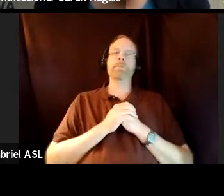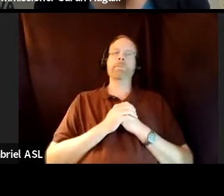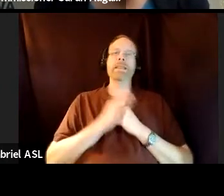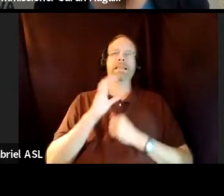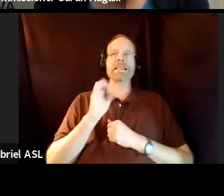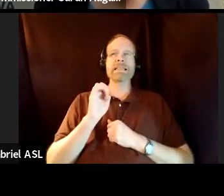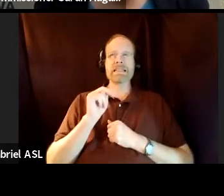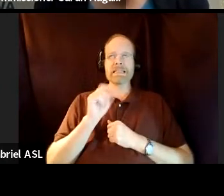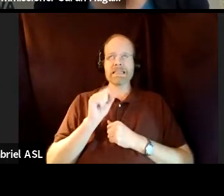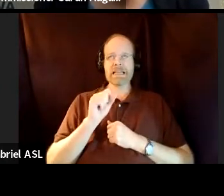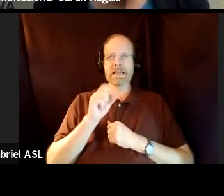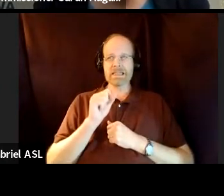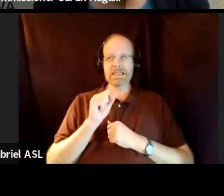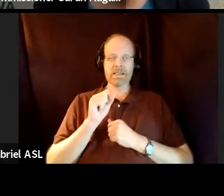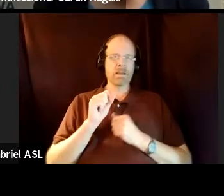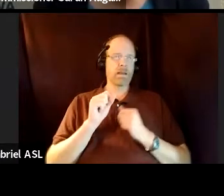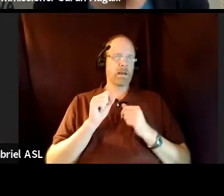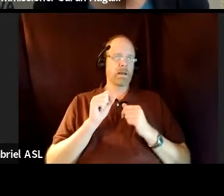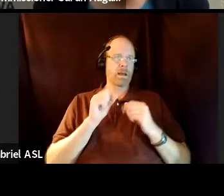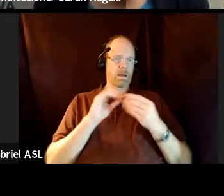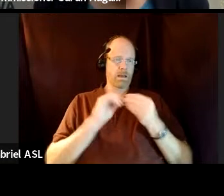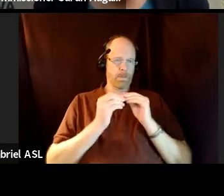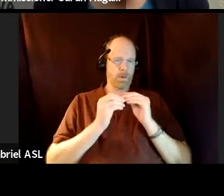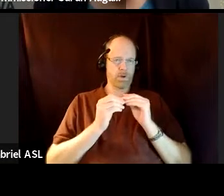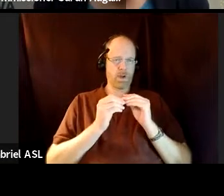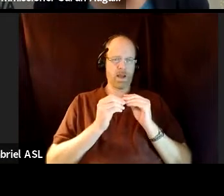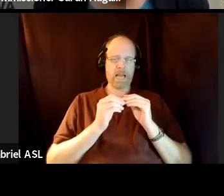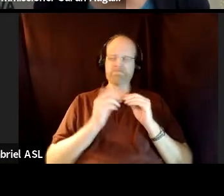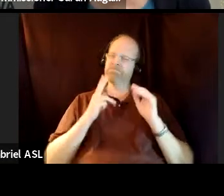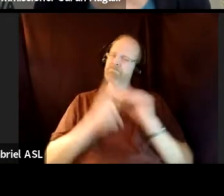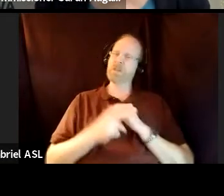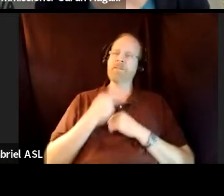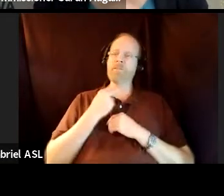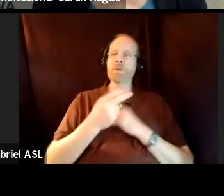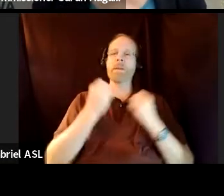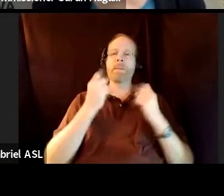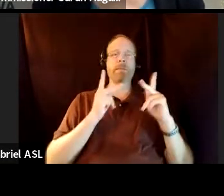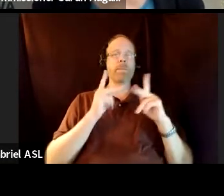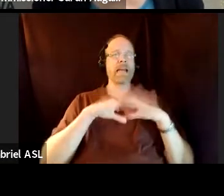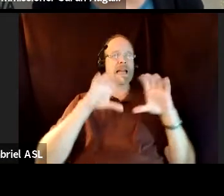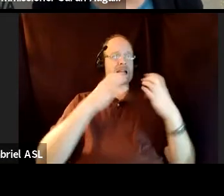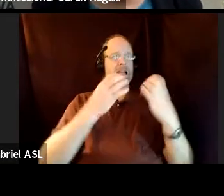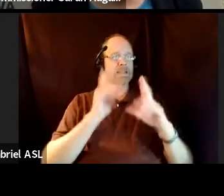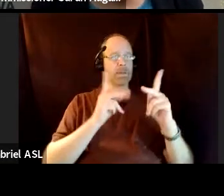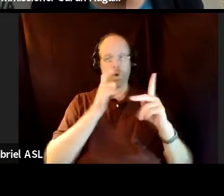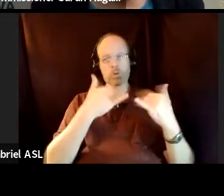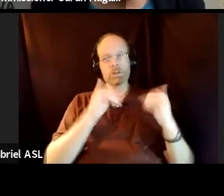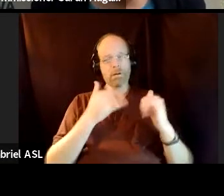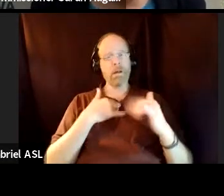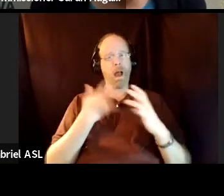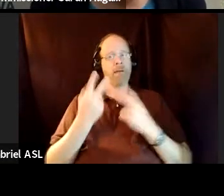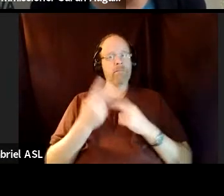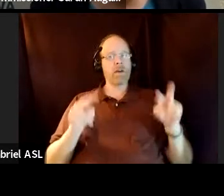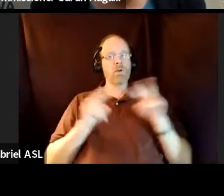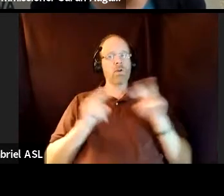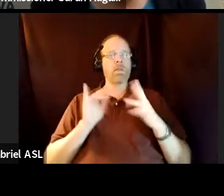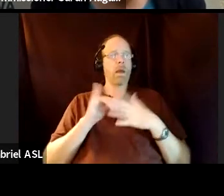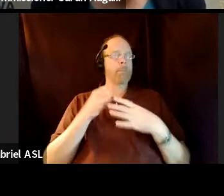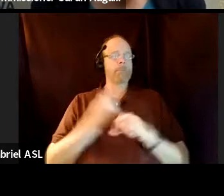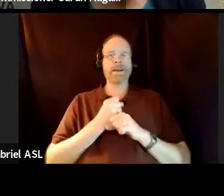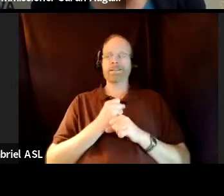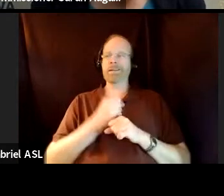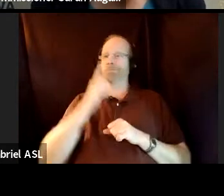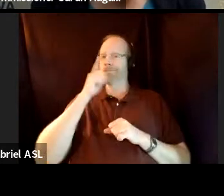figures are taking away the voice of many thousands in a class of people who still hold value. It creates a false